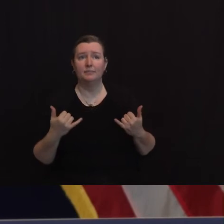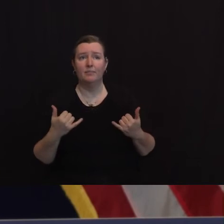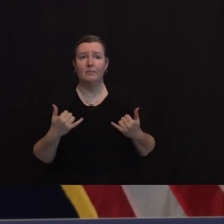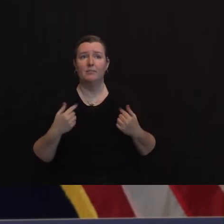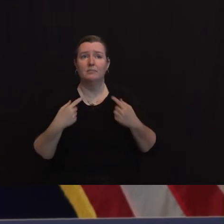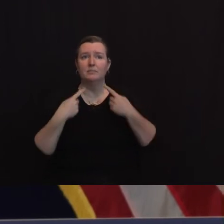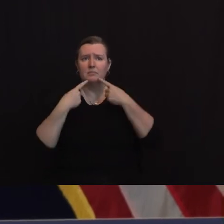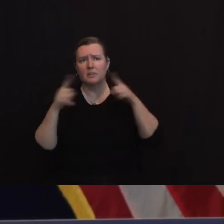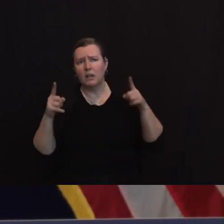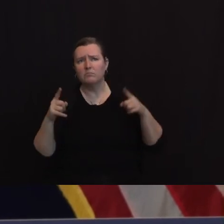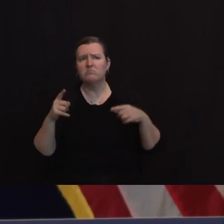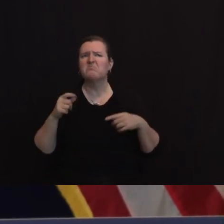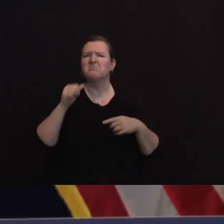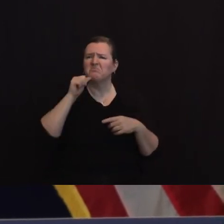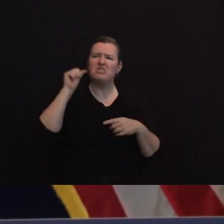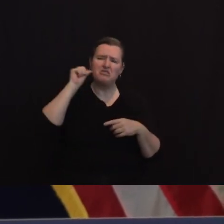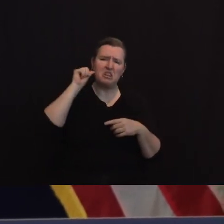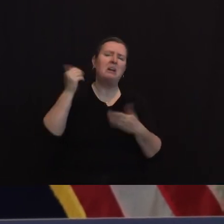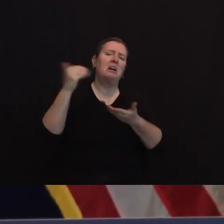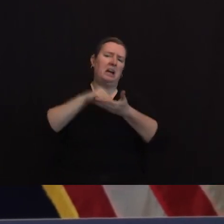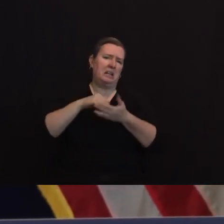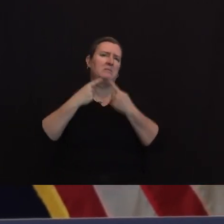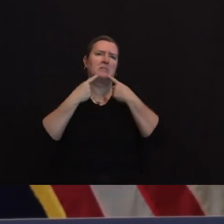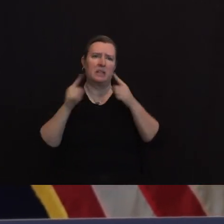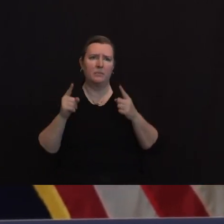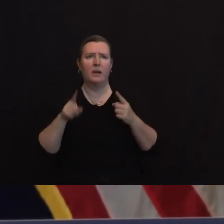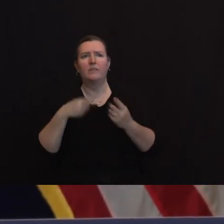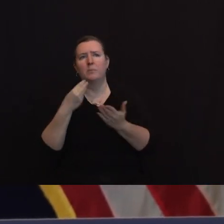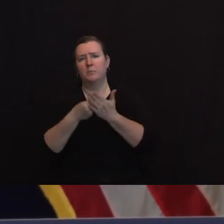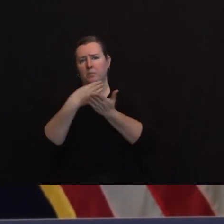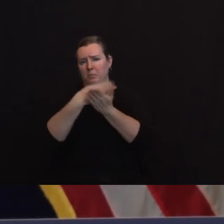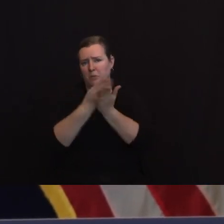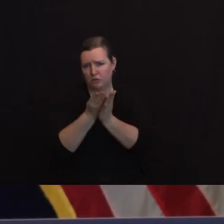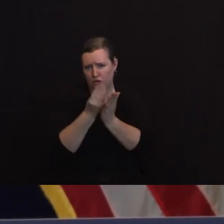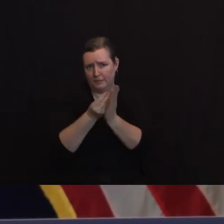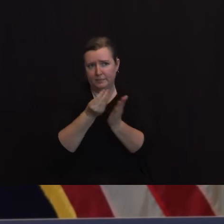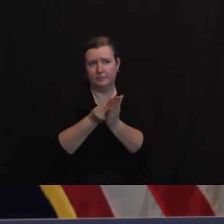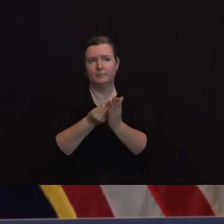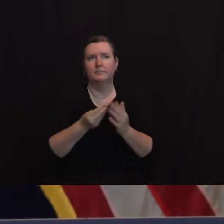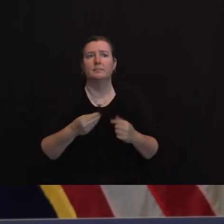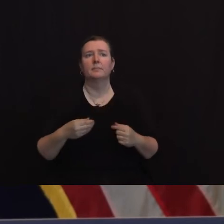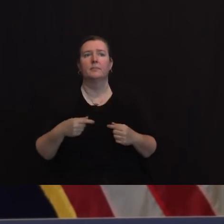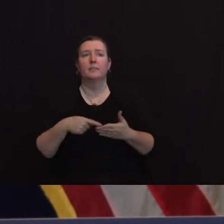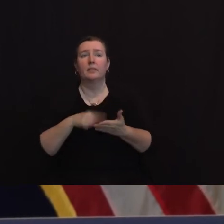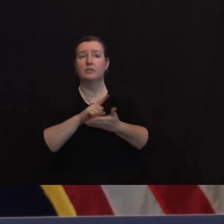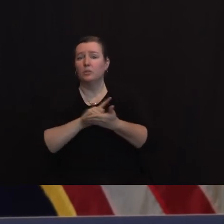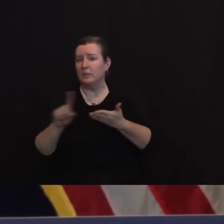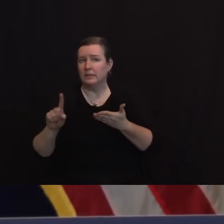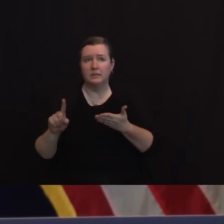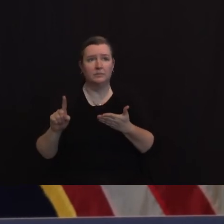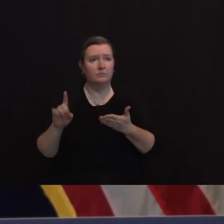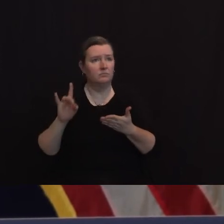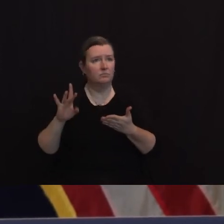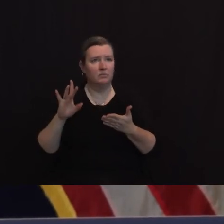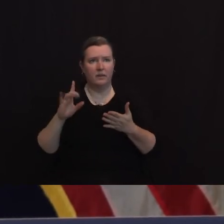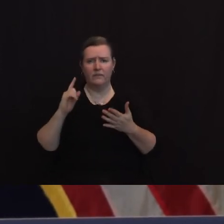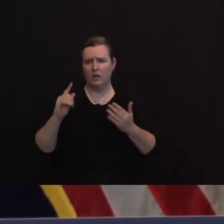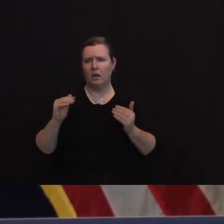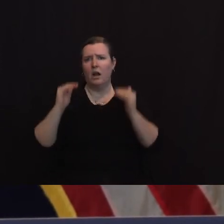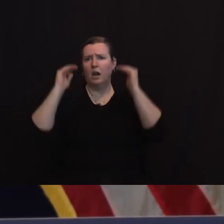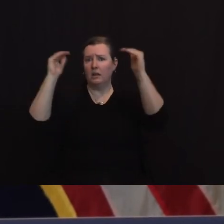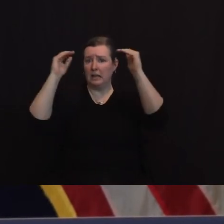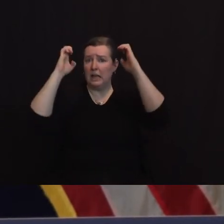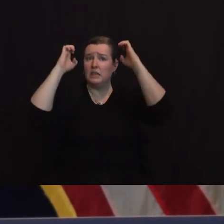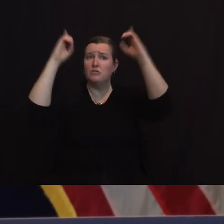announced yesterday in your budget address, make this a consequential week in higher education in New Jersey, to say the least. I would be remiss if I